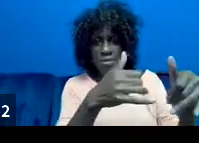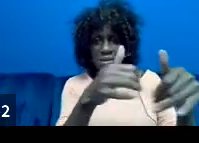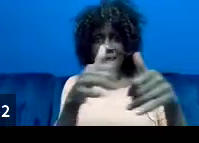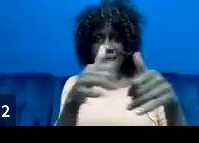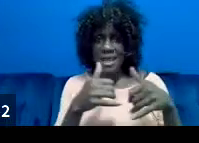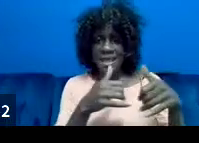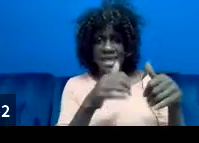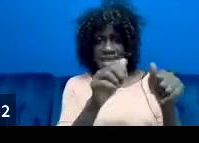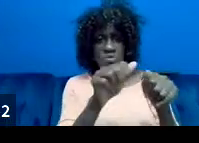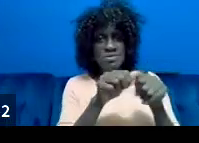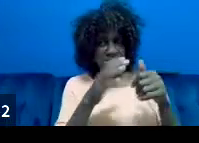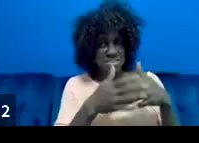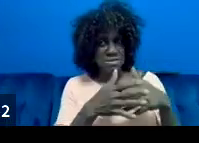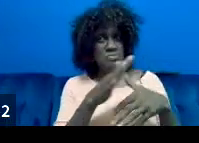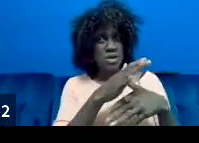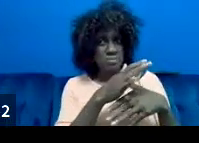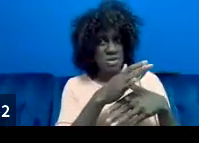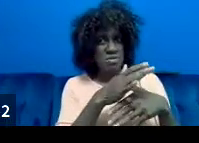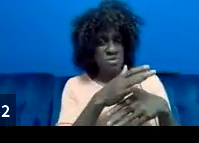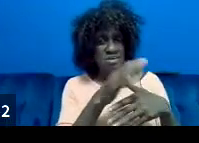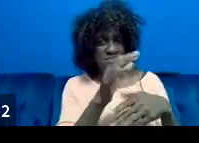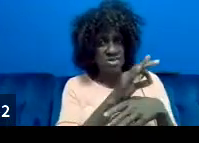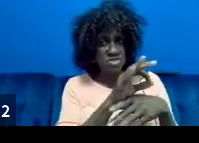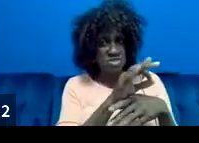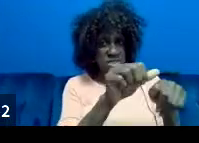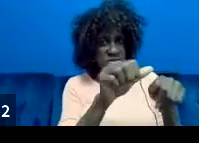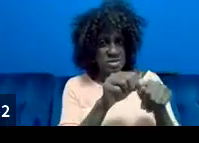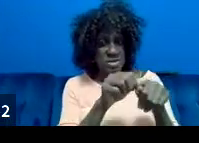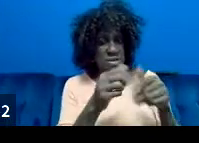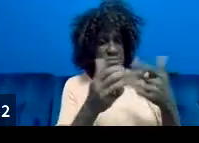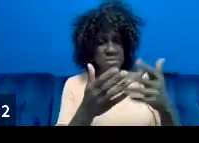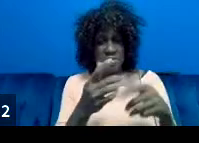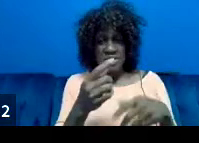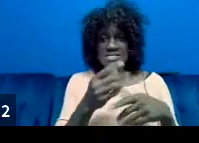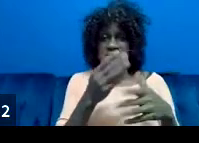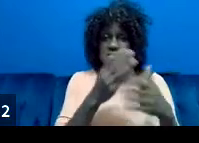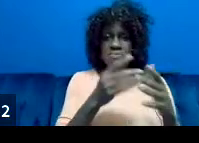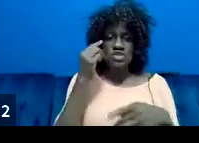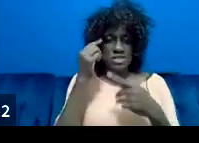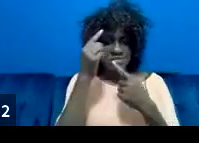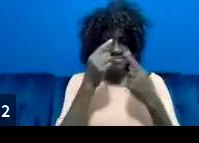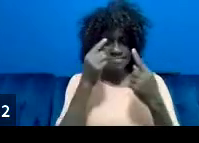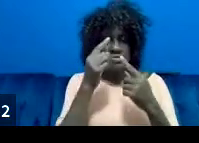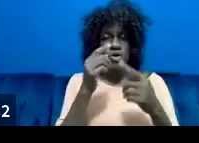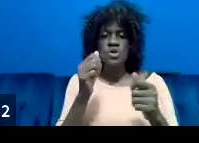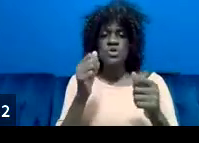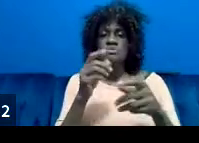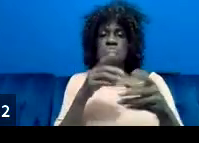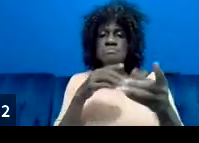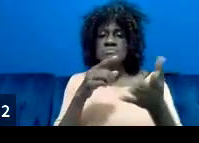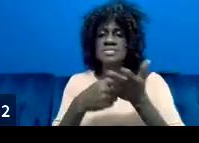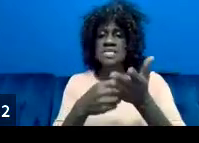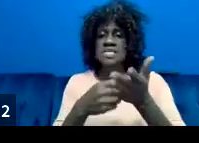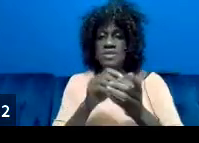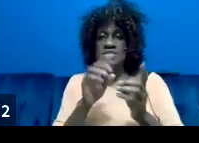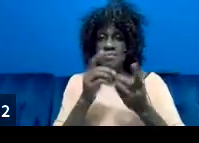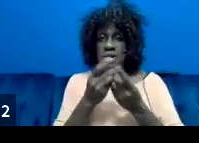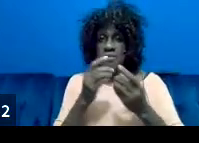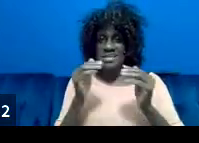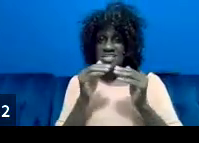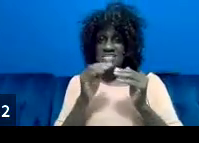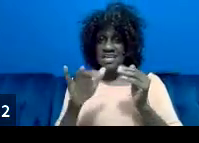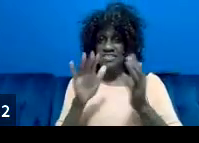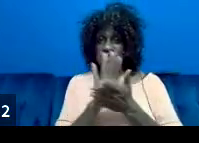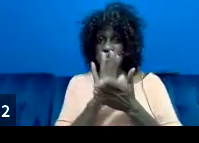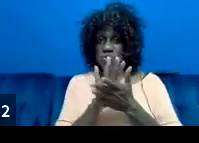area. Why I say there may be some issues that you'd want to talk to the Department of Justice about at a school is whether or not they would